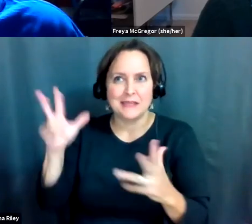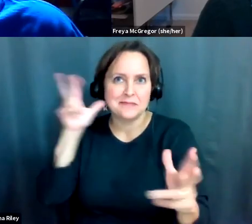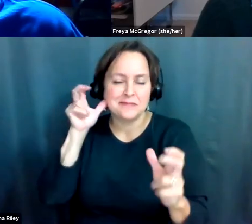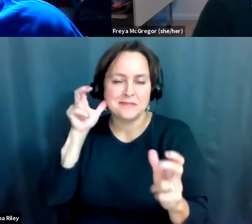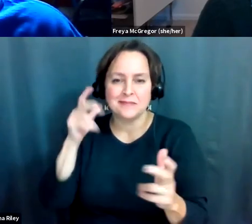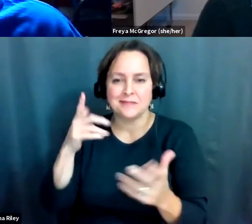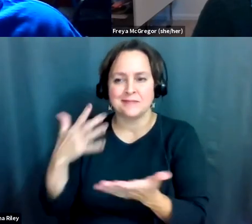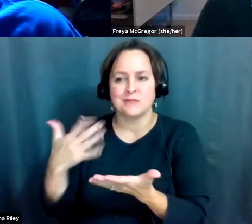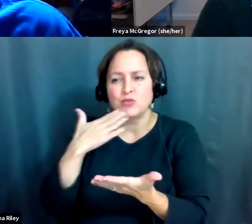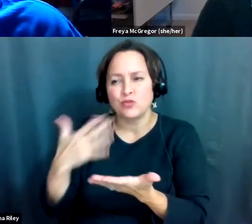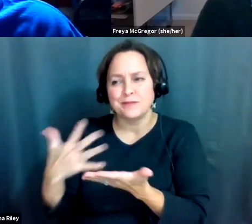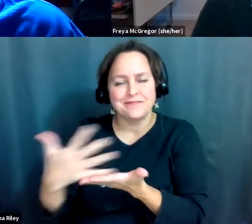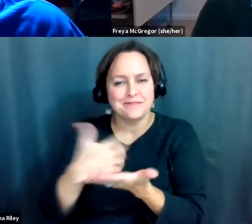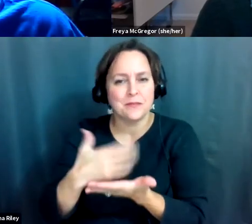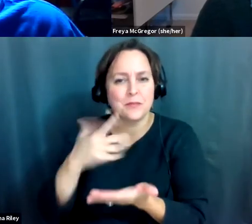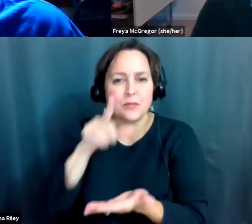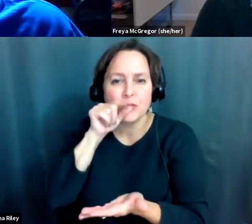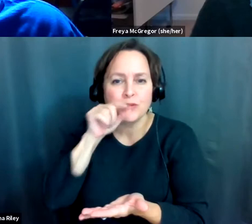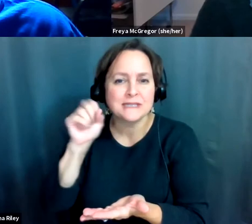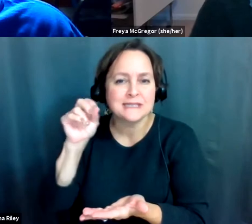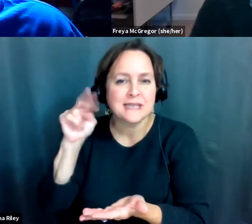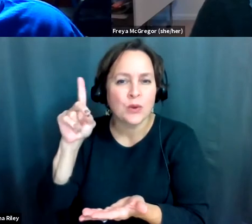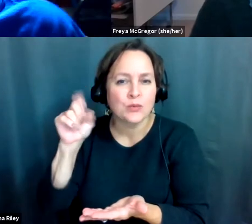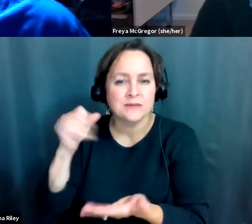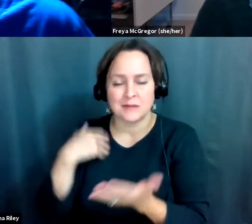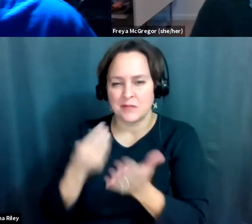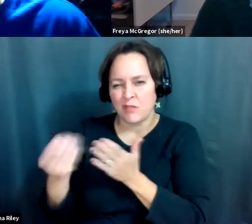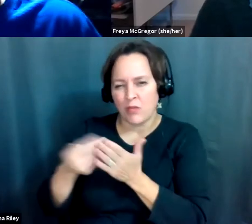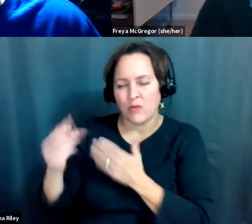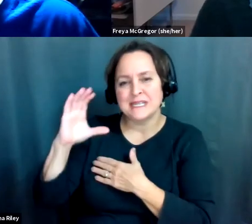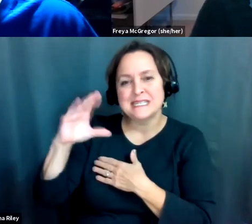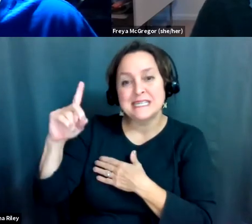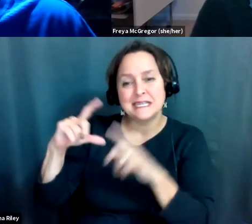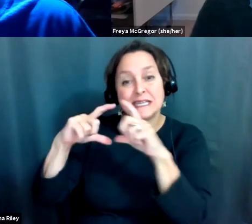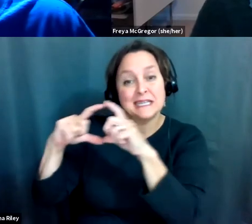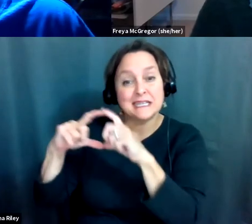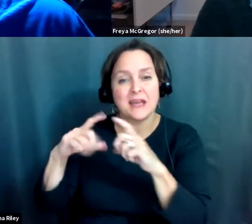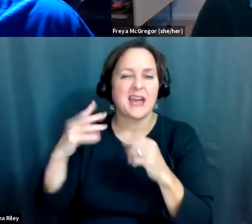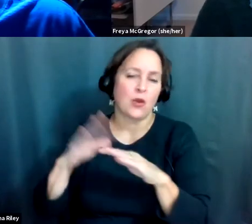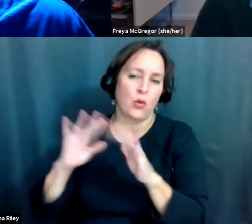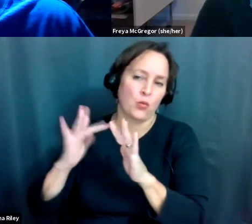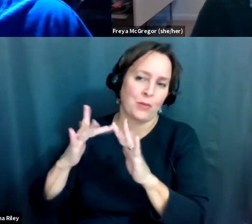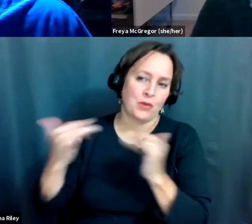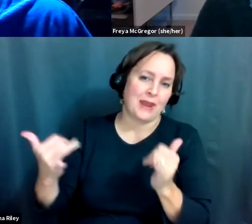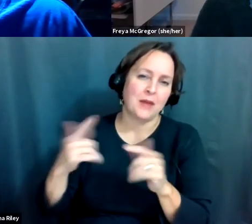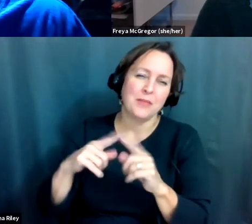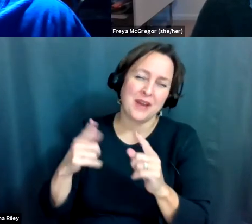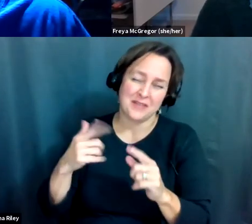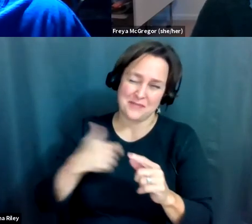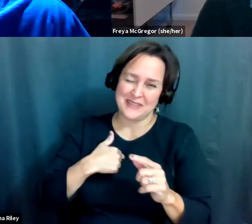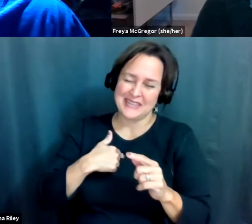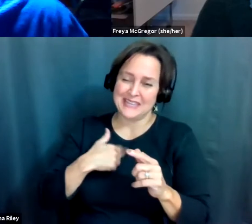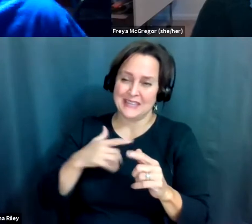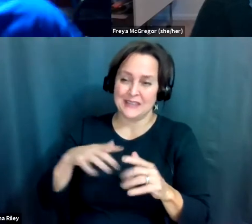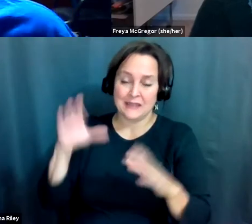CDs. There are lots of them out there and there's, there's even a lot available on the web. Now it can be a little more cumbersome to get at